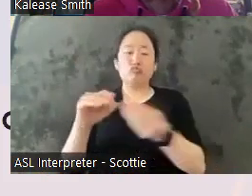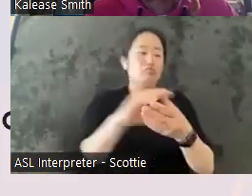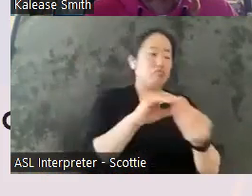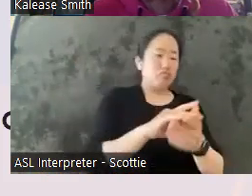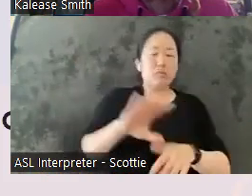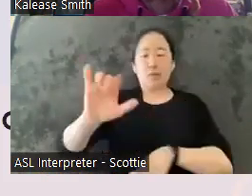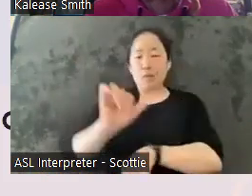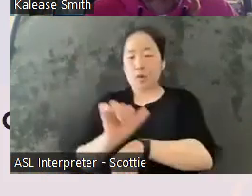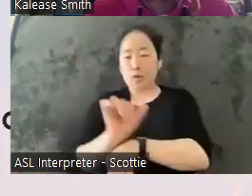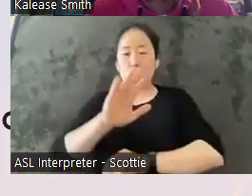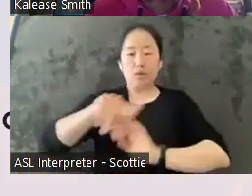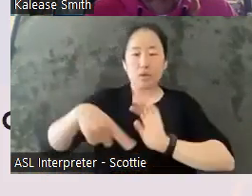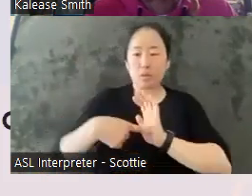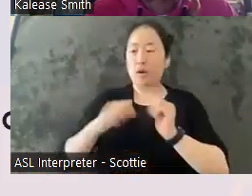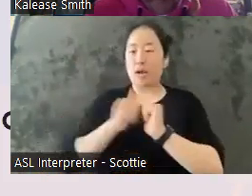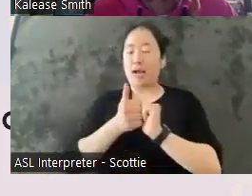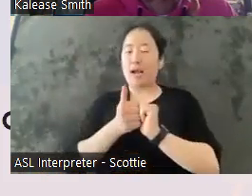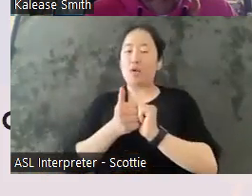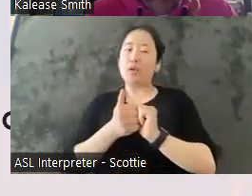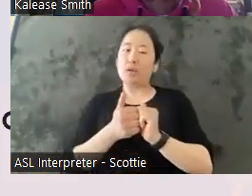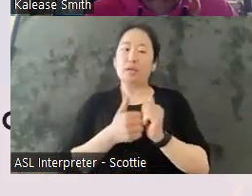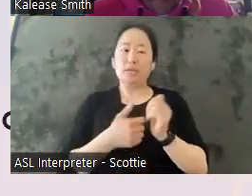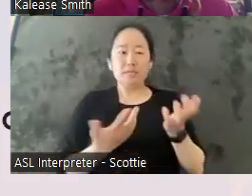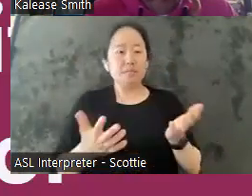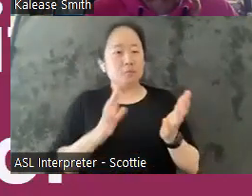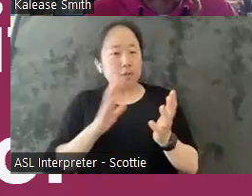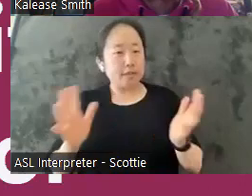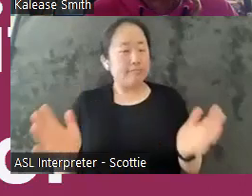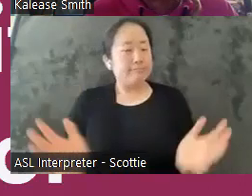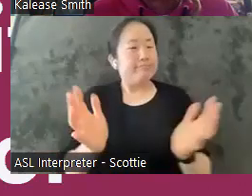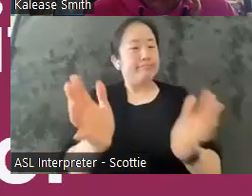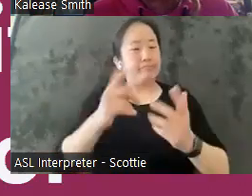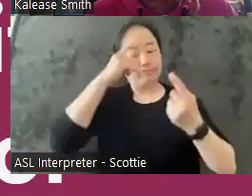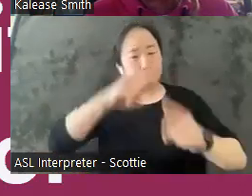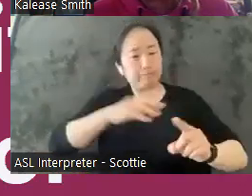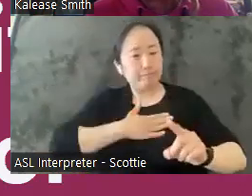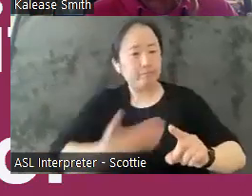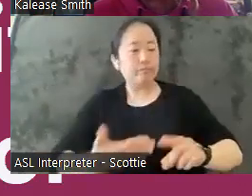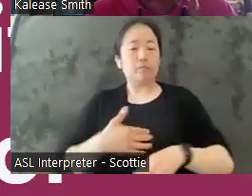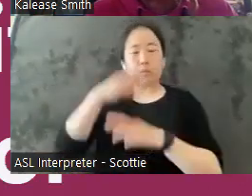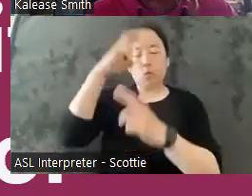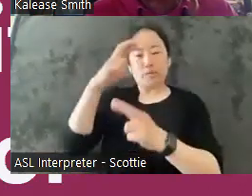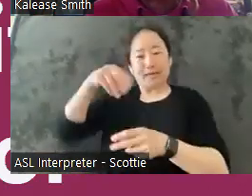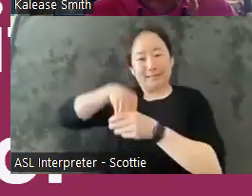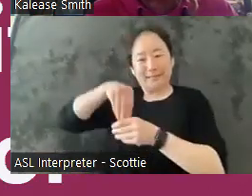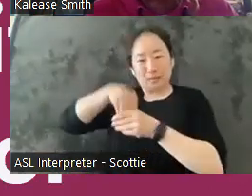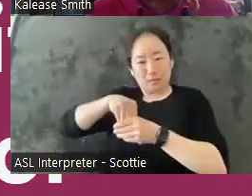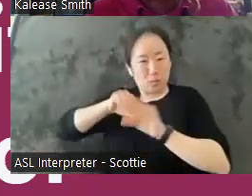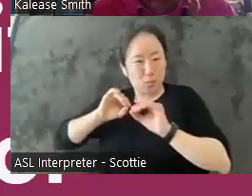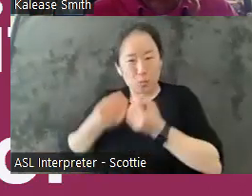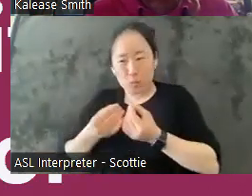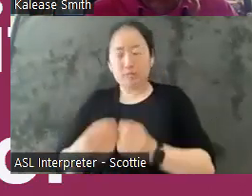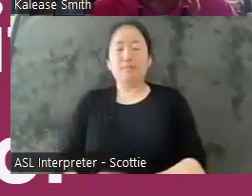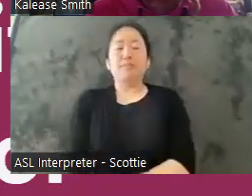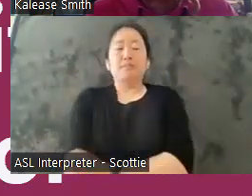promotes consent and respect organizationally, I wanted to take a moment and think about how we as individuals, especially for folks who may not be